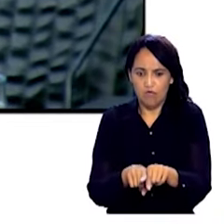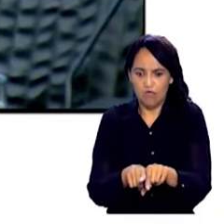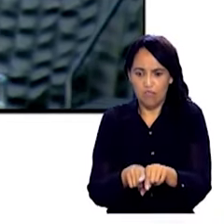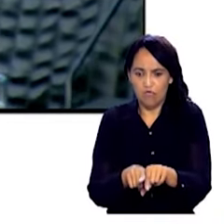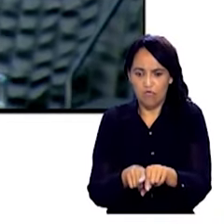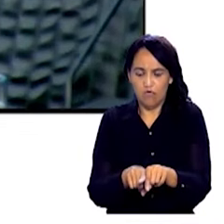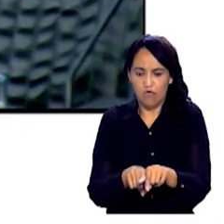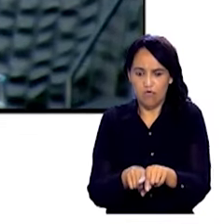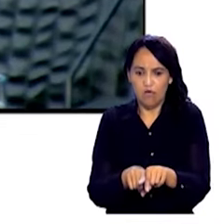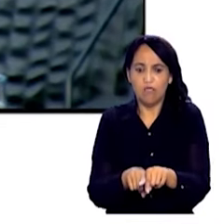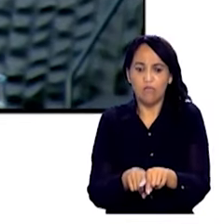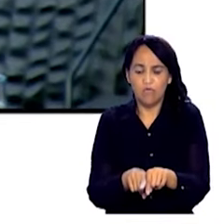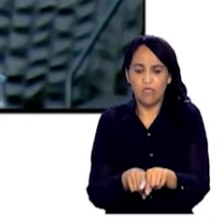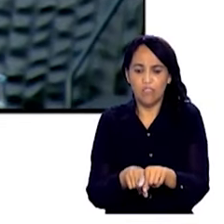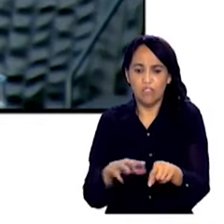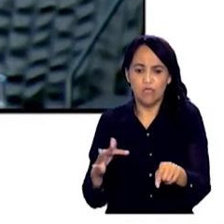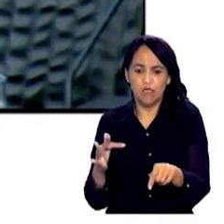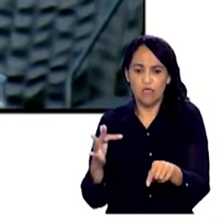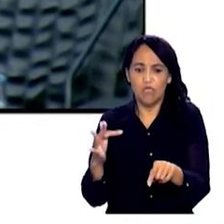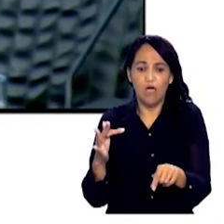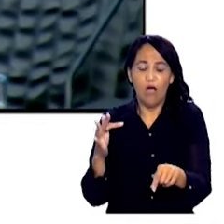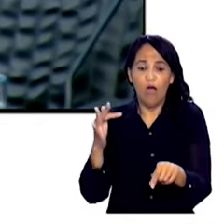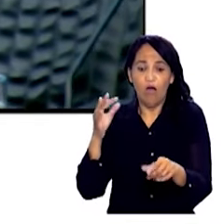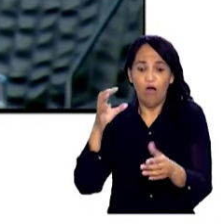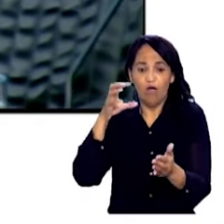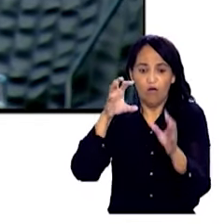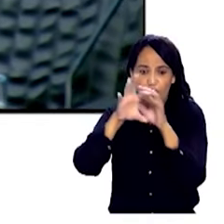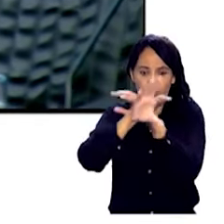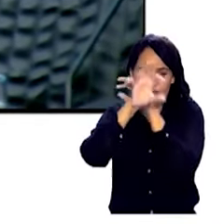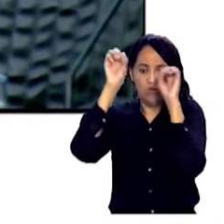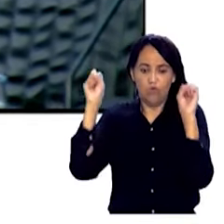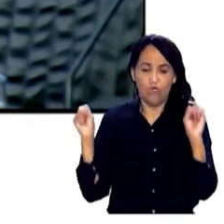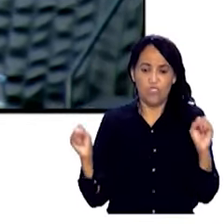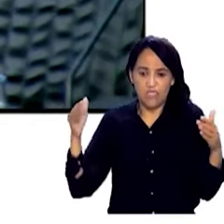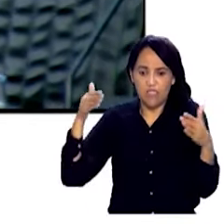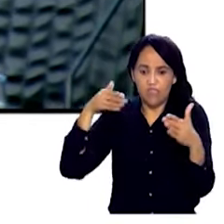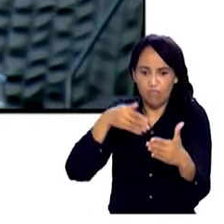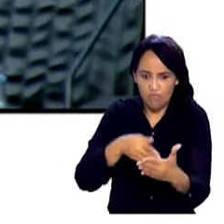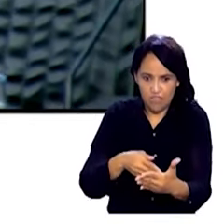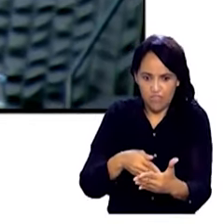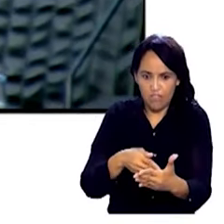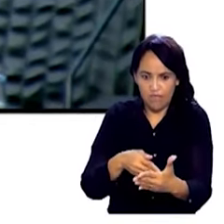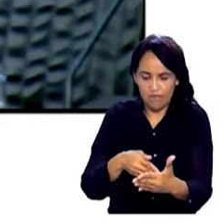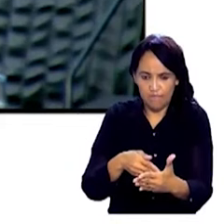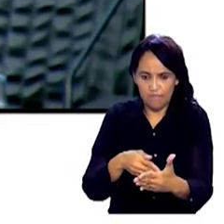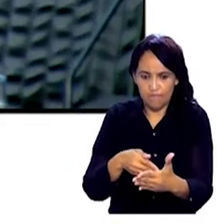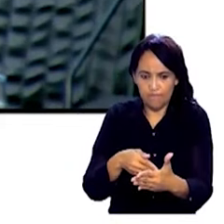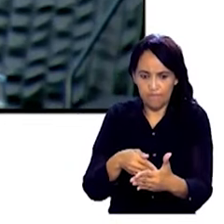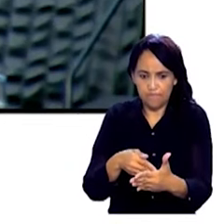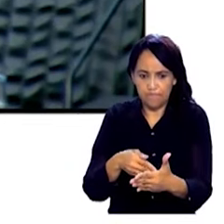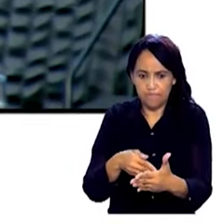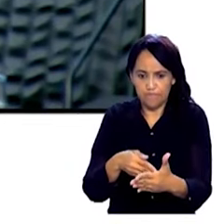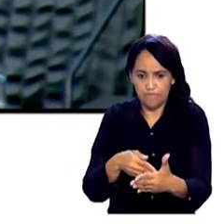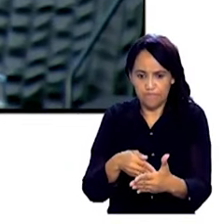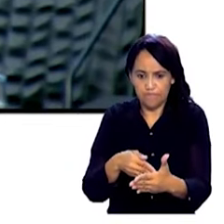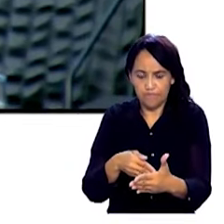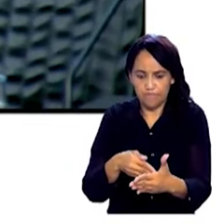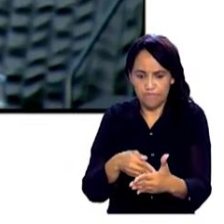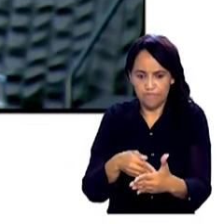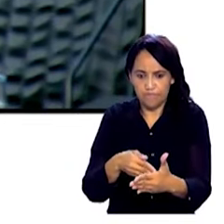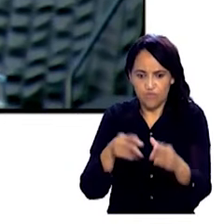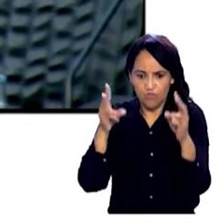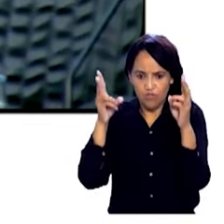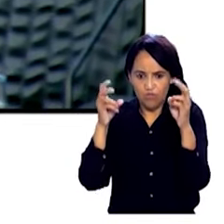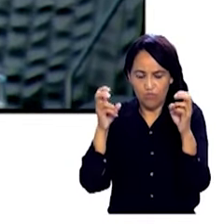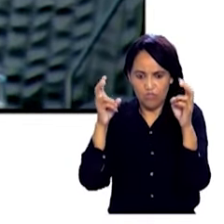cong has however Limited the cour jurisdiction to final jgs issues of Federal Law which